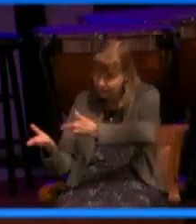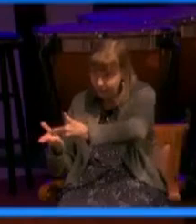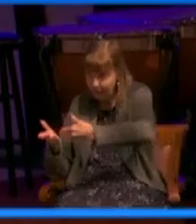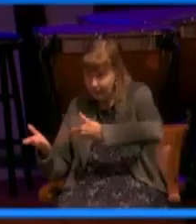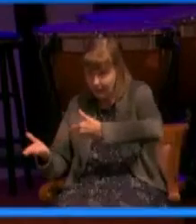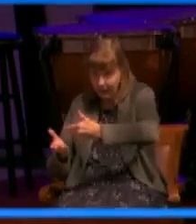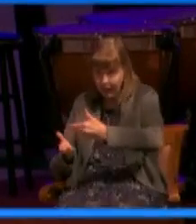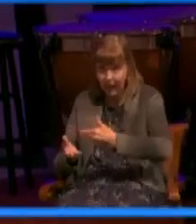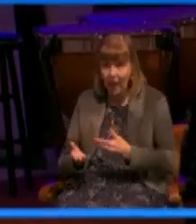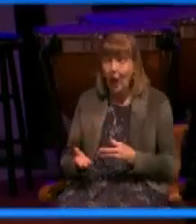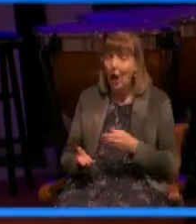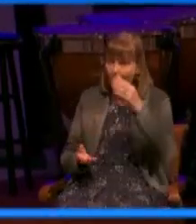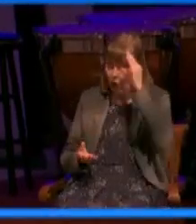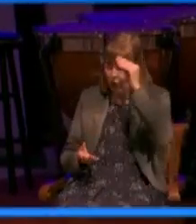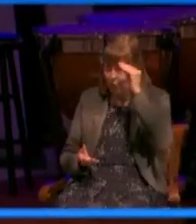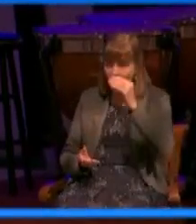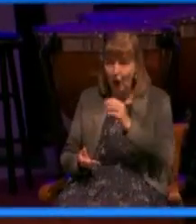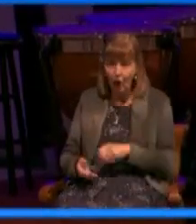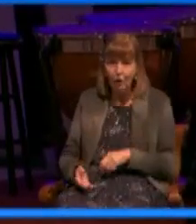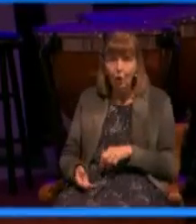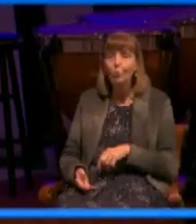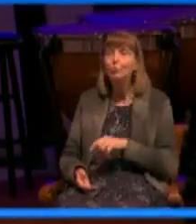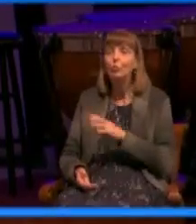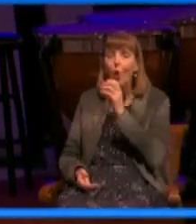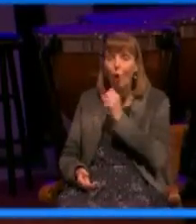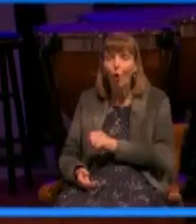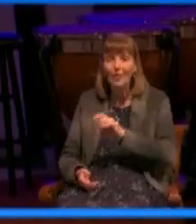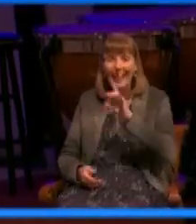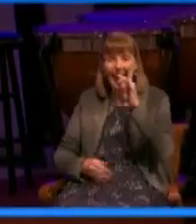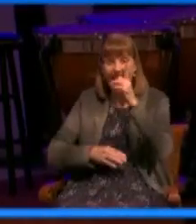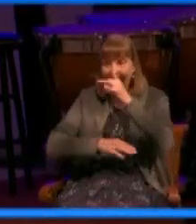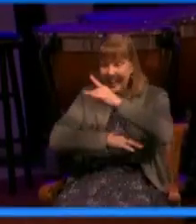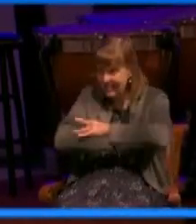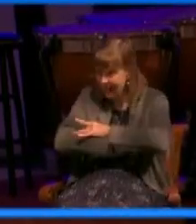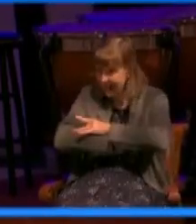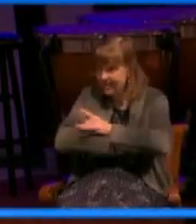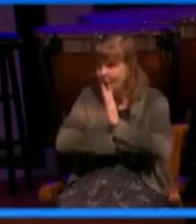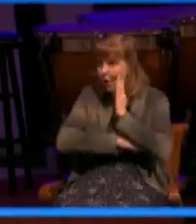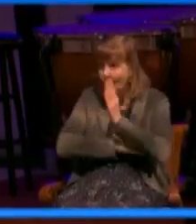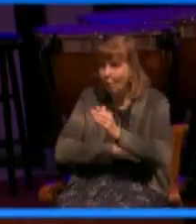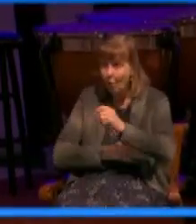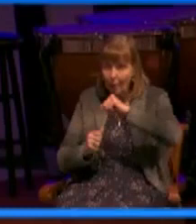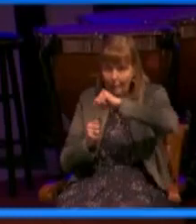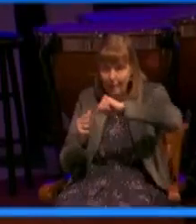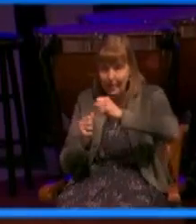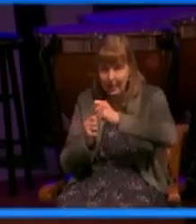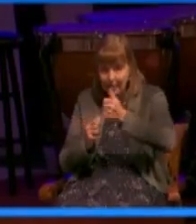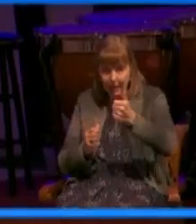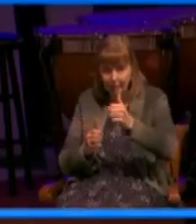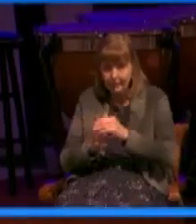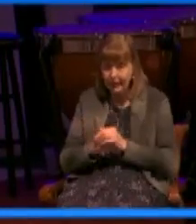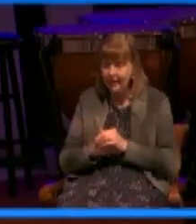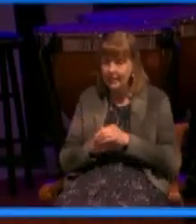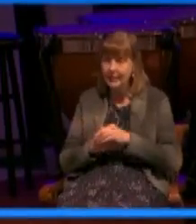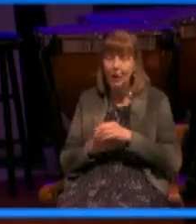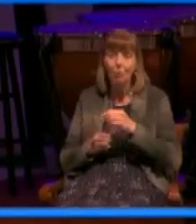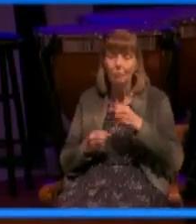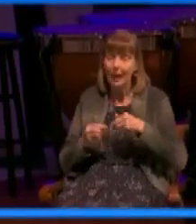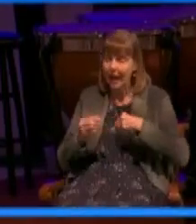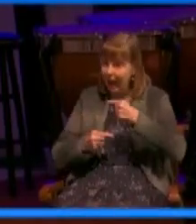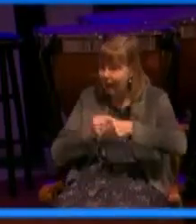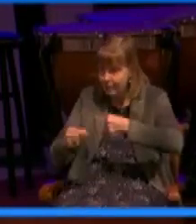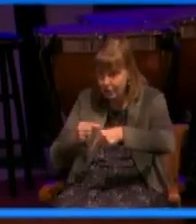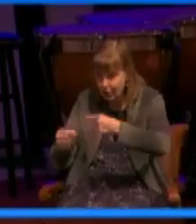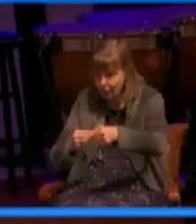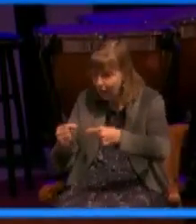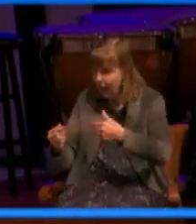8 days old among you shall be circumcised, every male throughout your generations, whether born in your house or bought with your money from any foreigner who